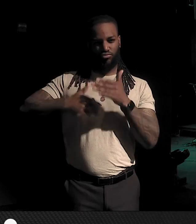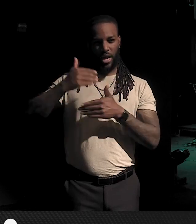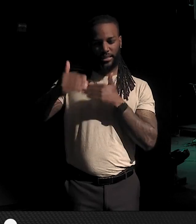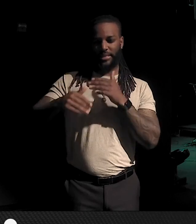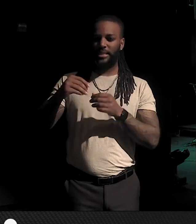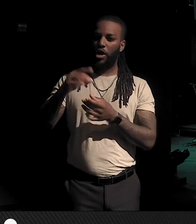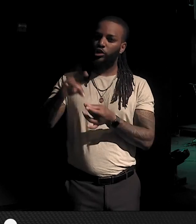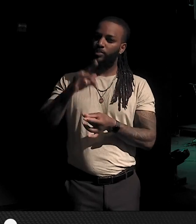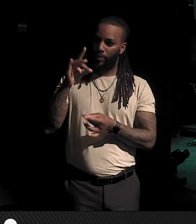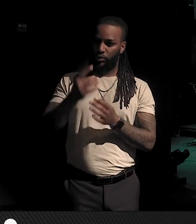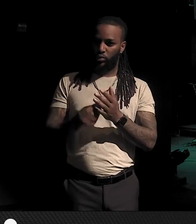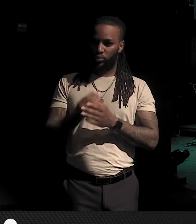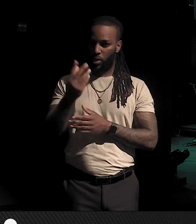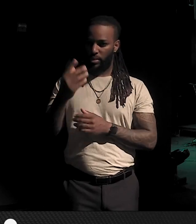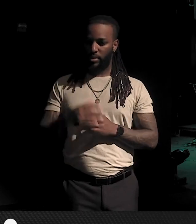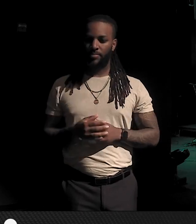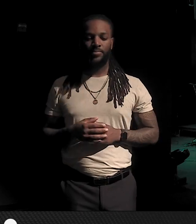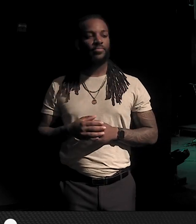spiritual growth.